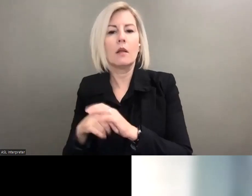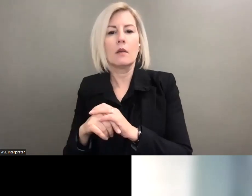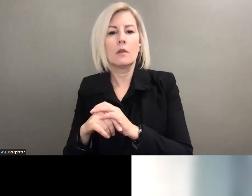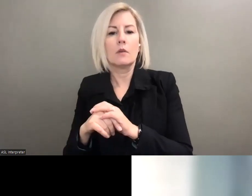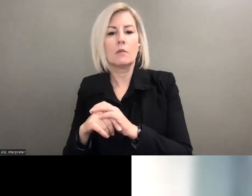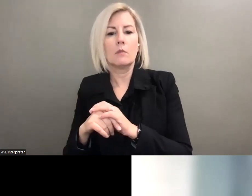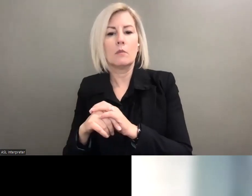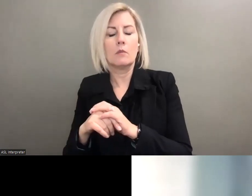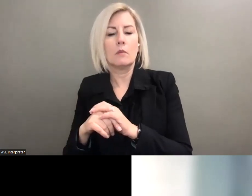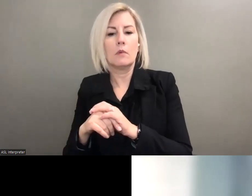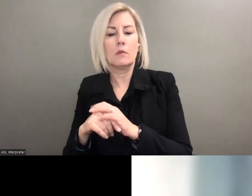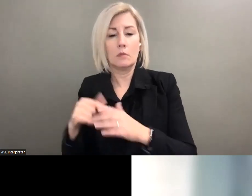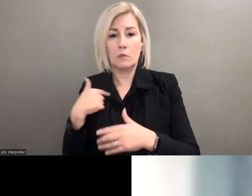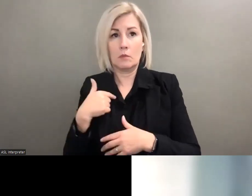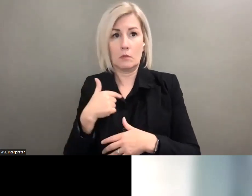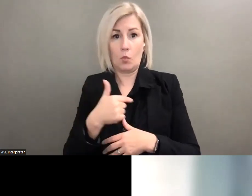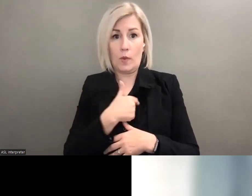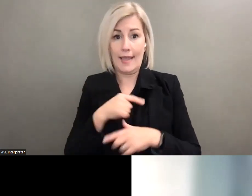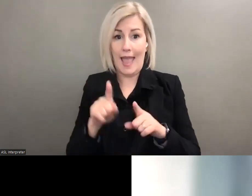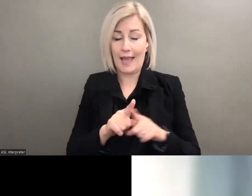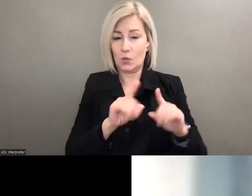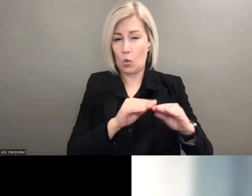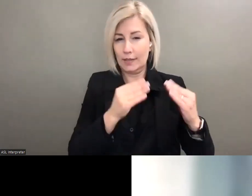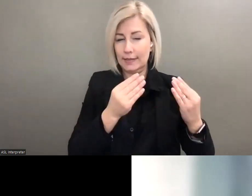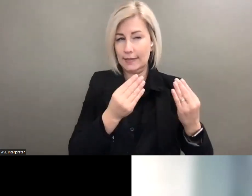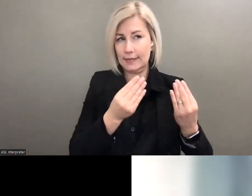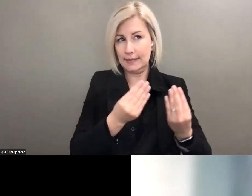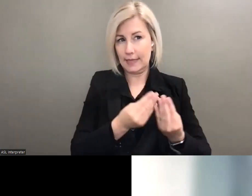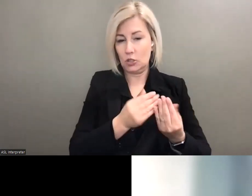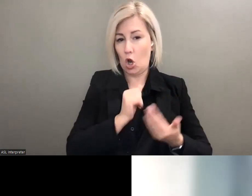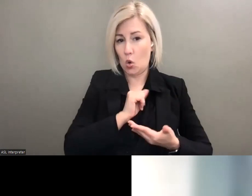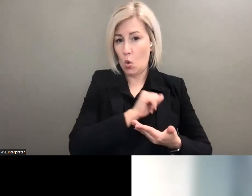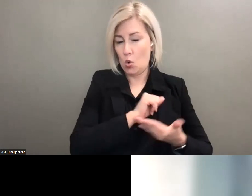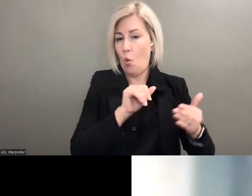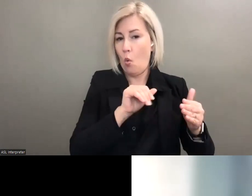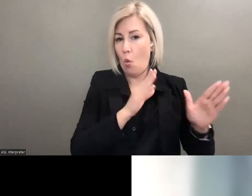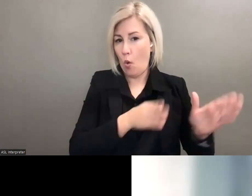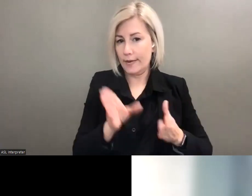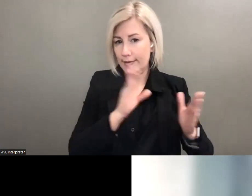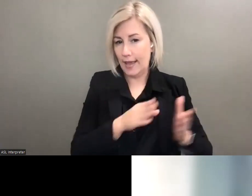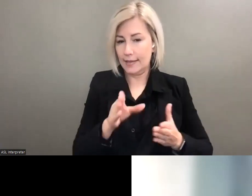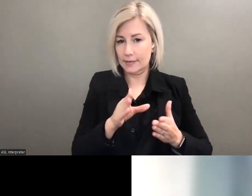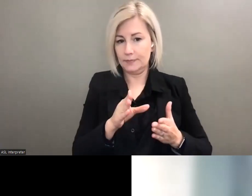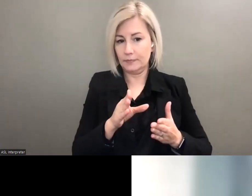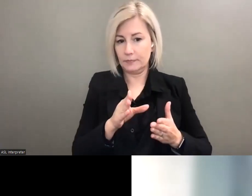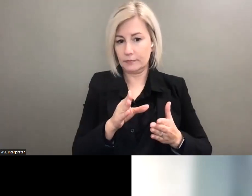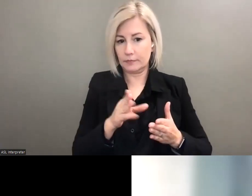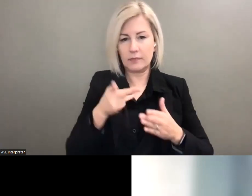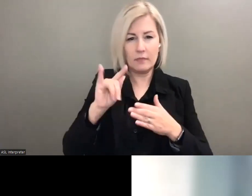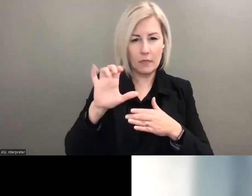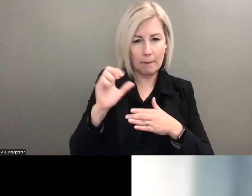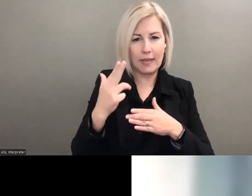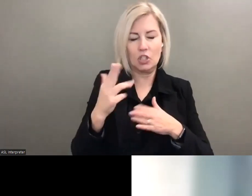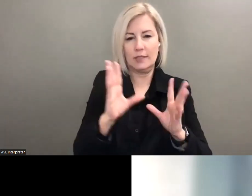We, as an organization, don't on our own organize gathering moments or pitch sessions in that